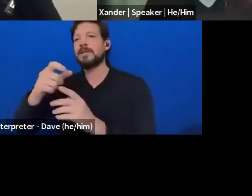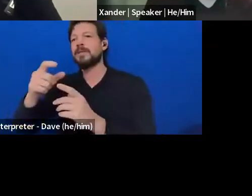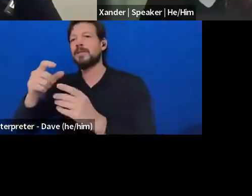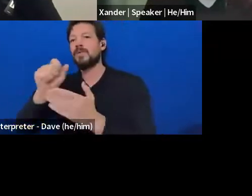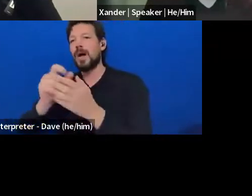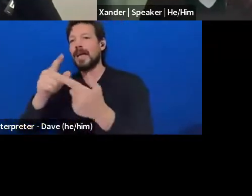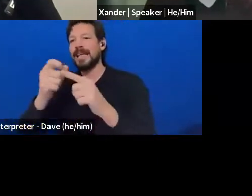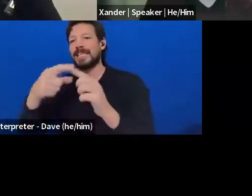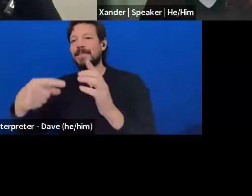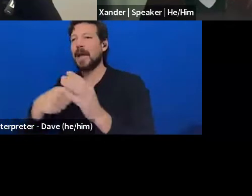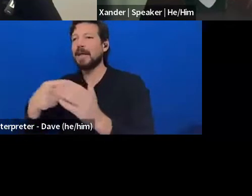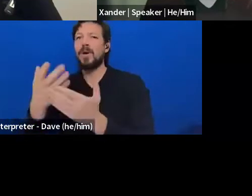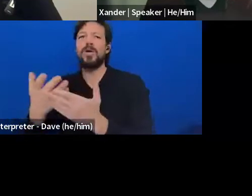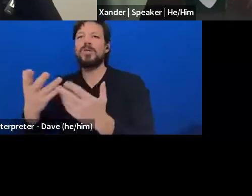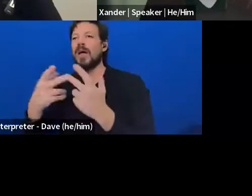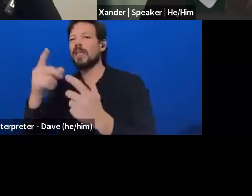for yourself towards.